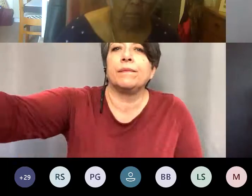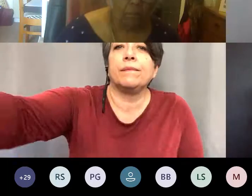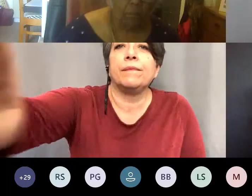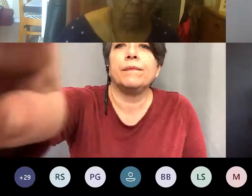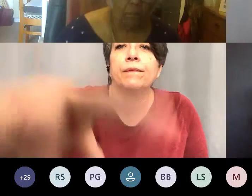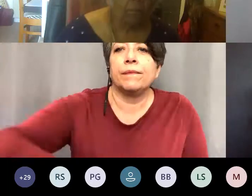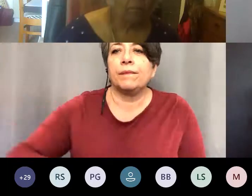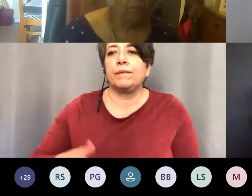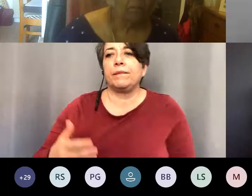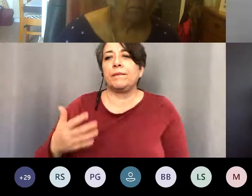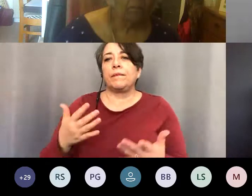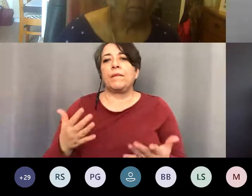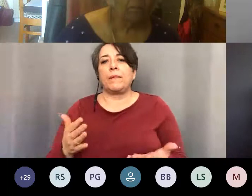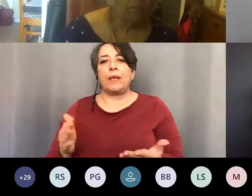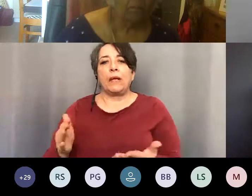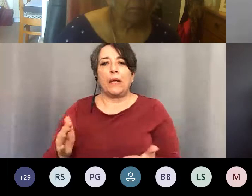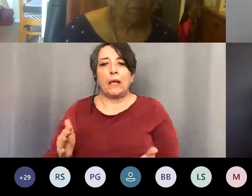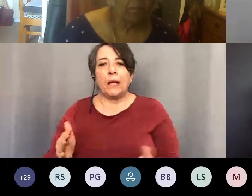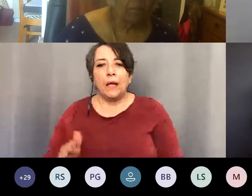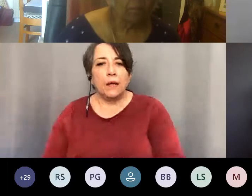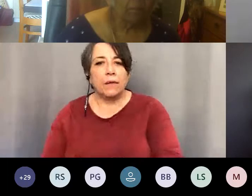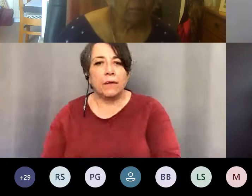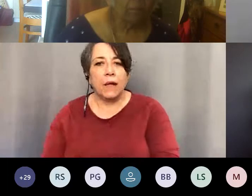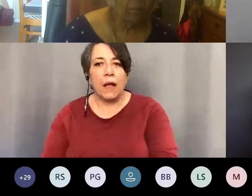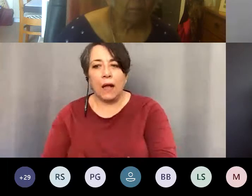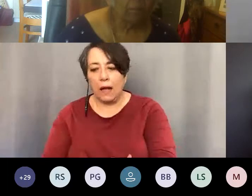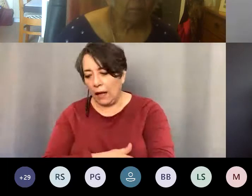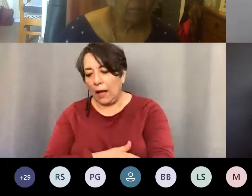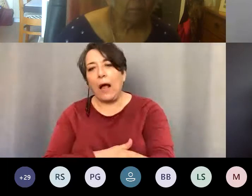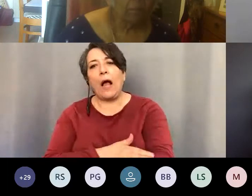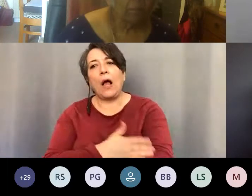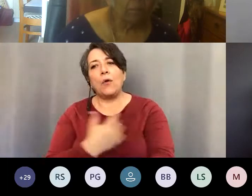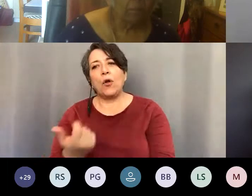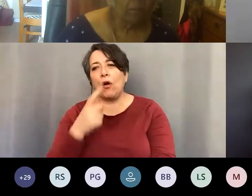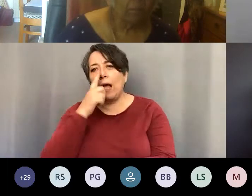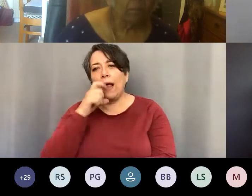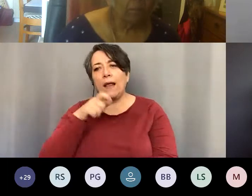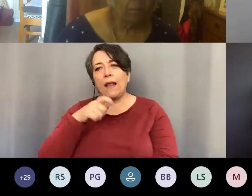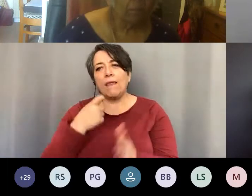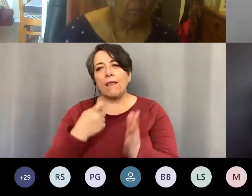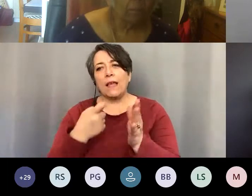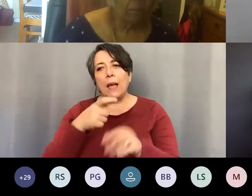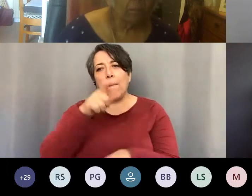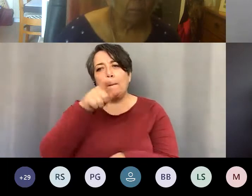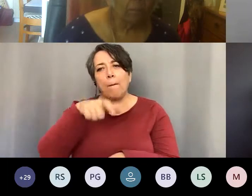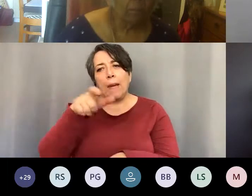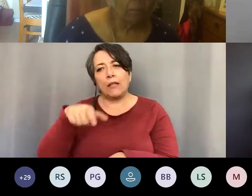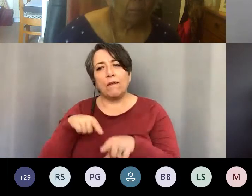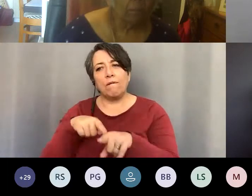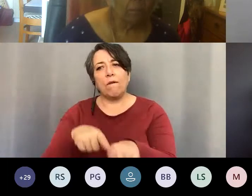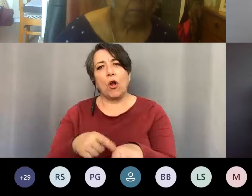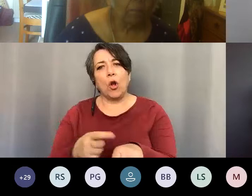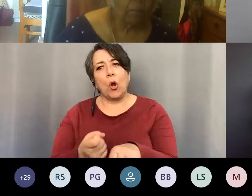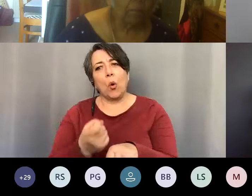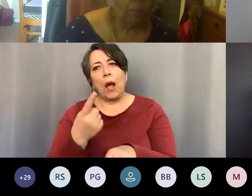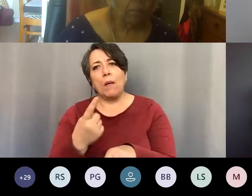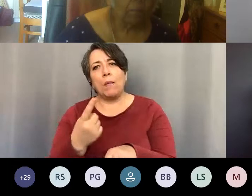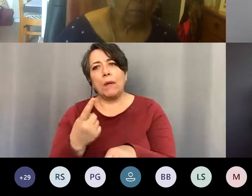long the patient-initiated follow-up would last for? And how can you ensure there's sufficient